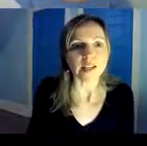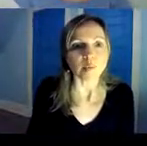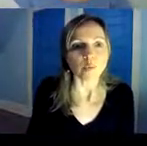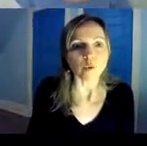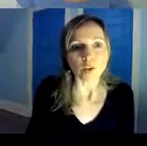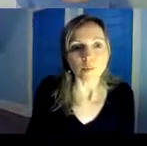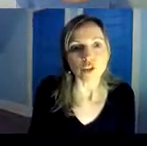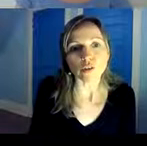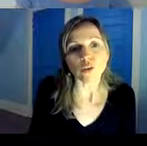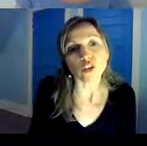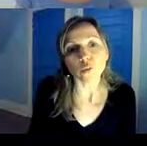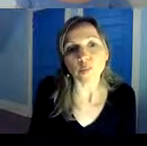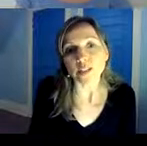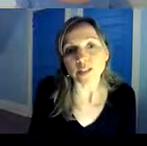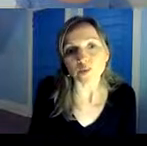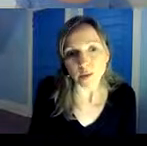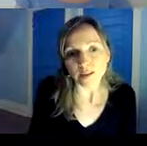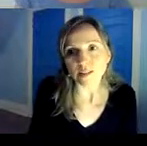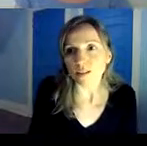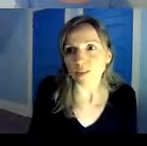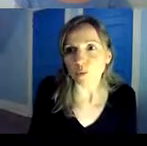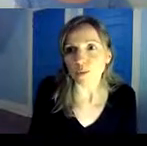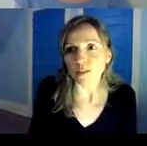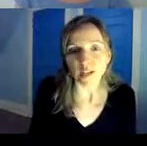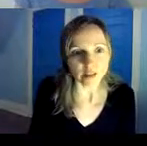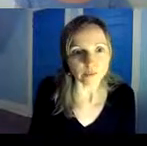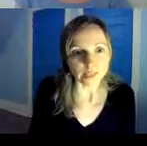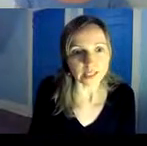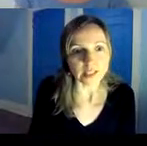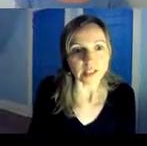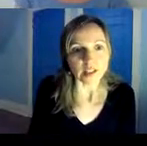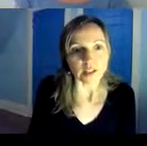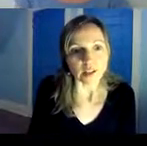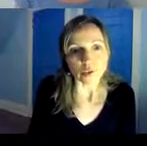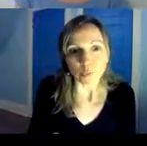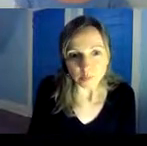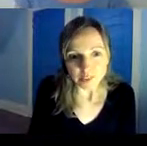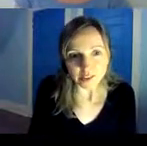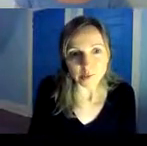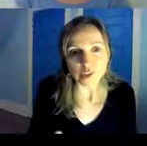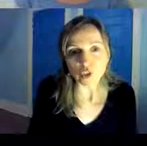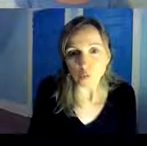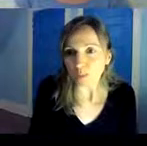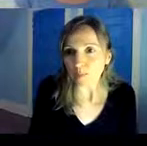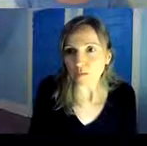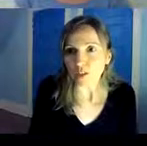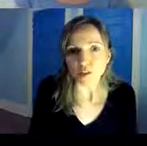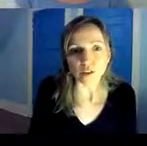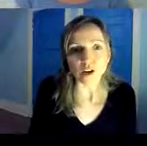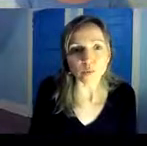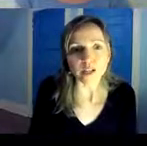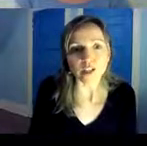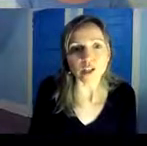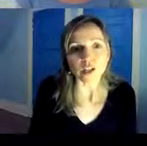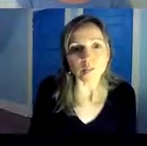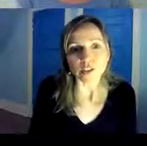plants, but you want to make sure that all your reproductive parts are disposed of carefully. So put them in the garbage. Don't put them out for